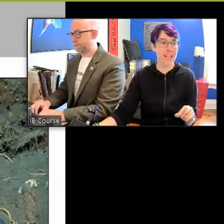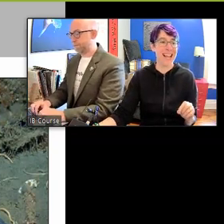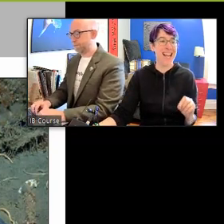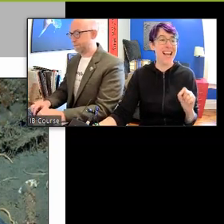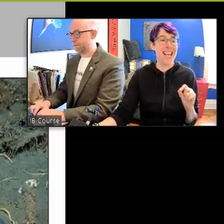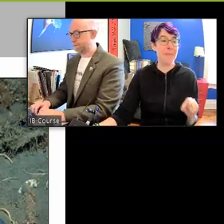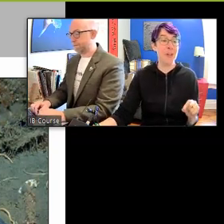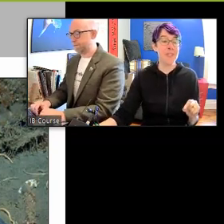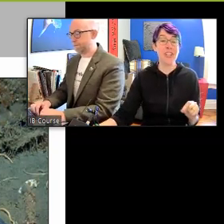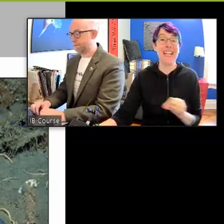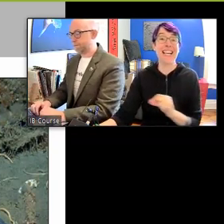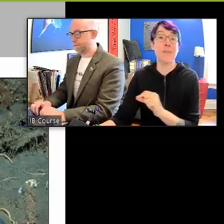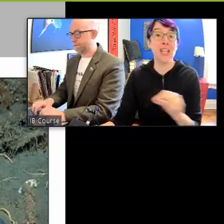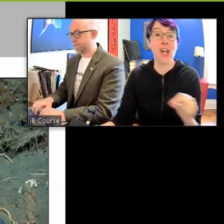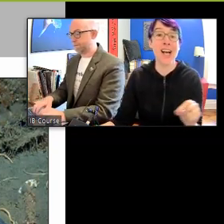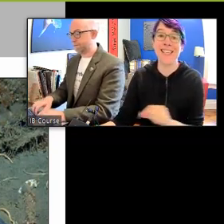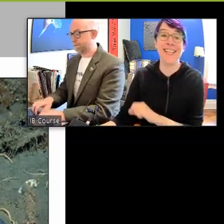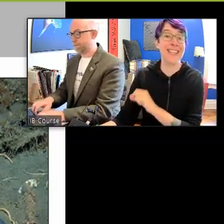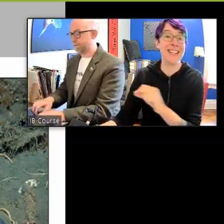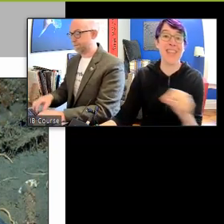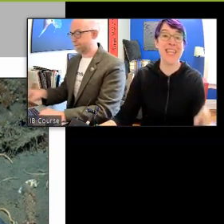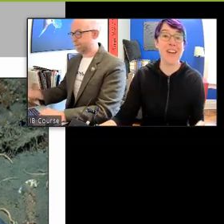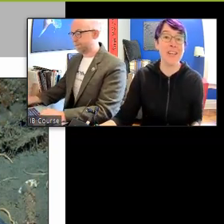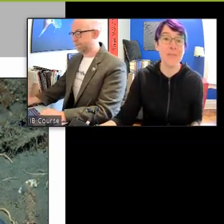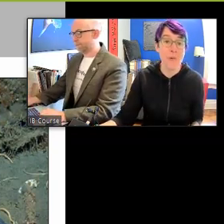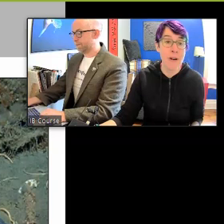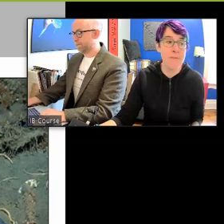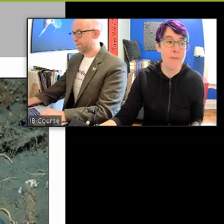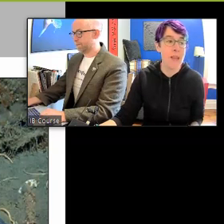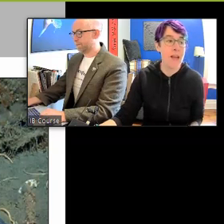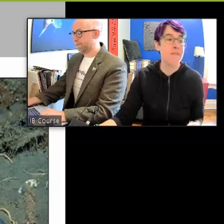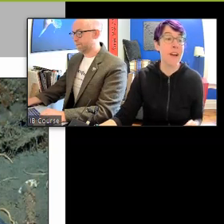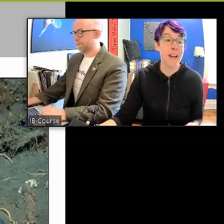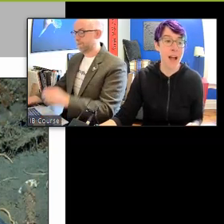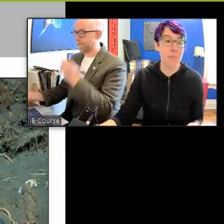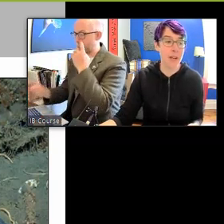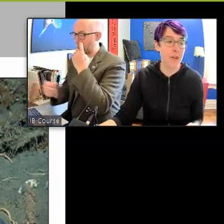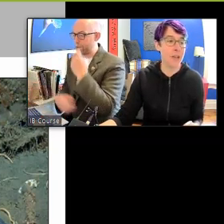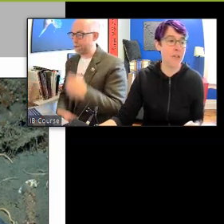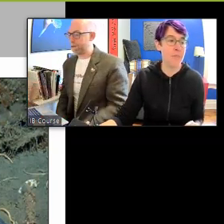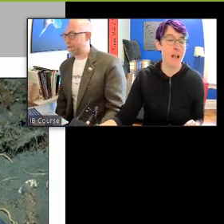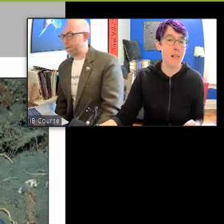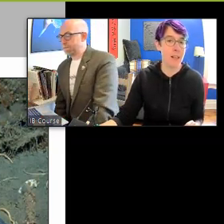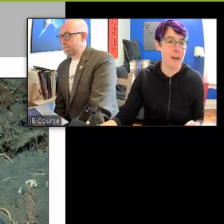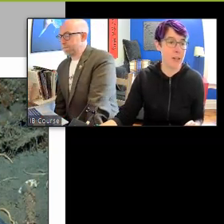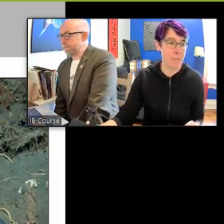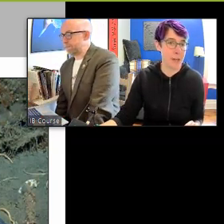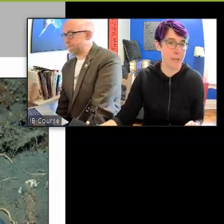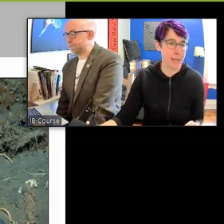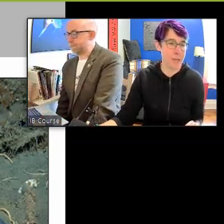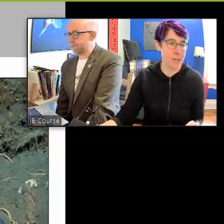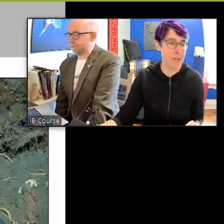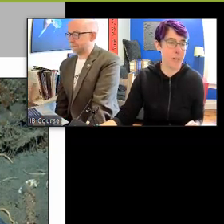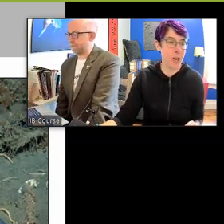cells. Hemoglobin gene has been lost. It isn't even there anymore. Very high blood volume. Large